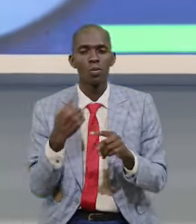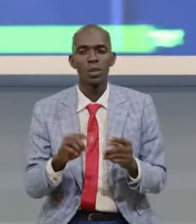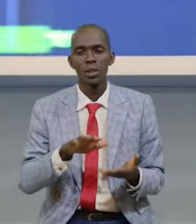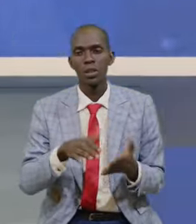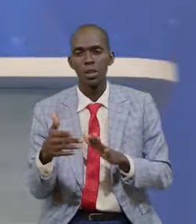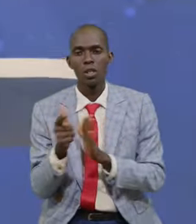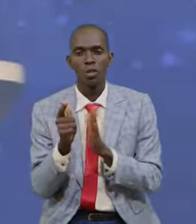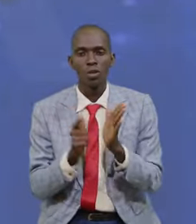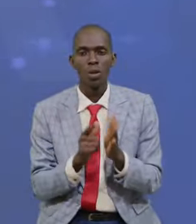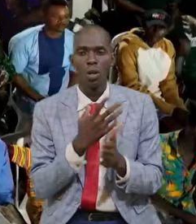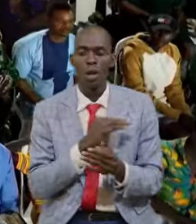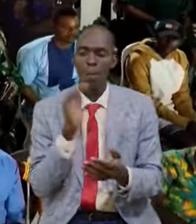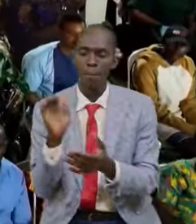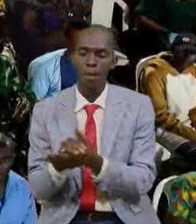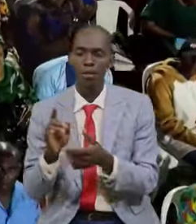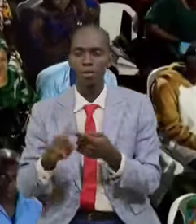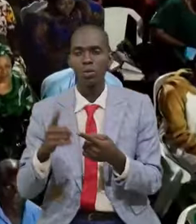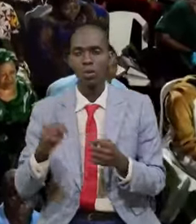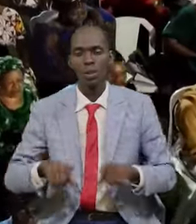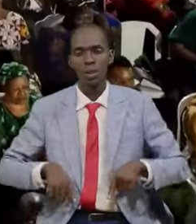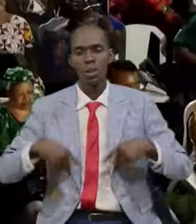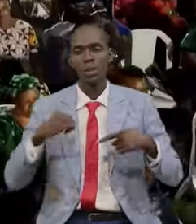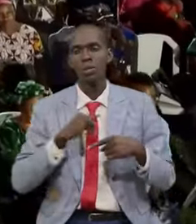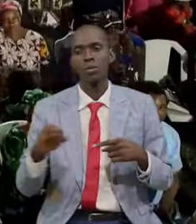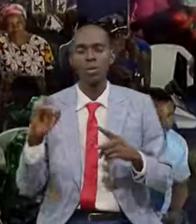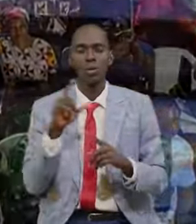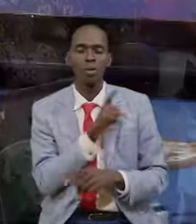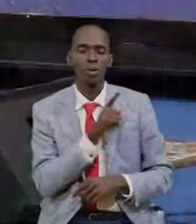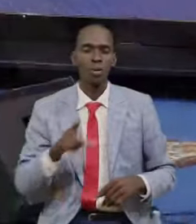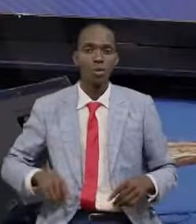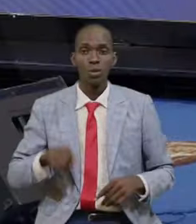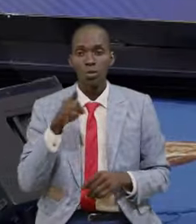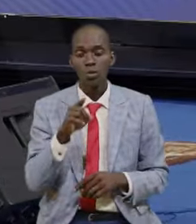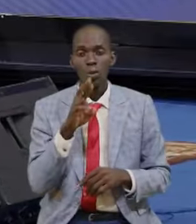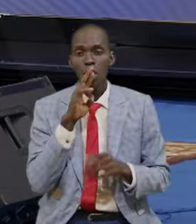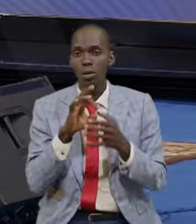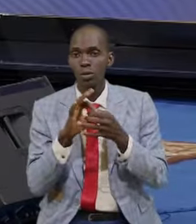the living Lord. You are loosed,